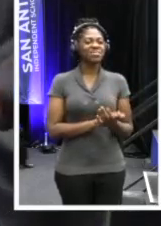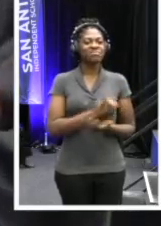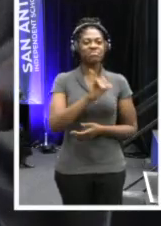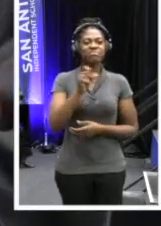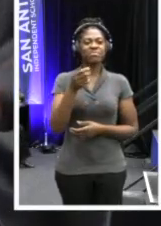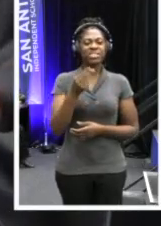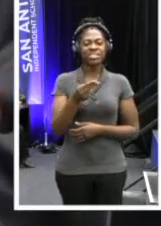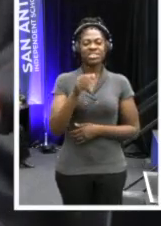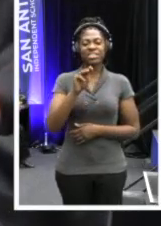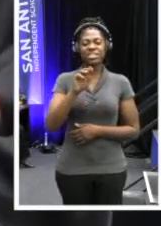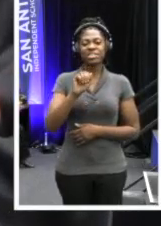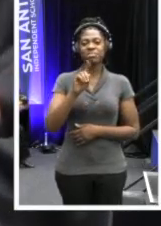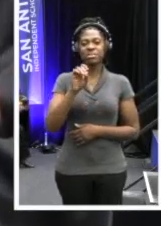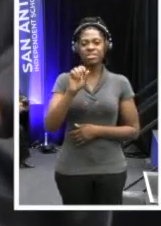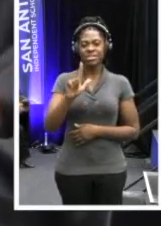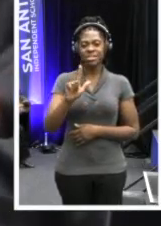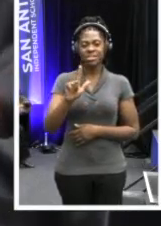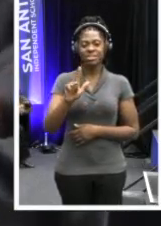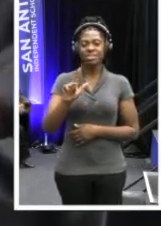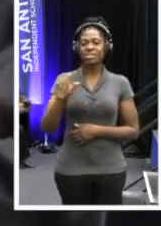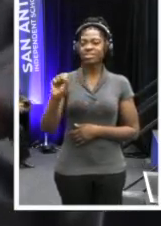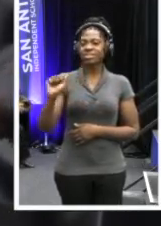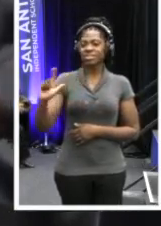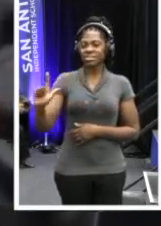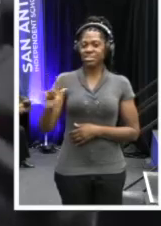Joshua Medell, salutatorian.